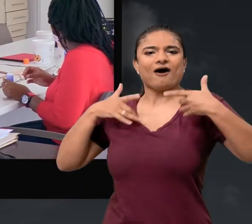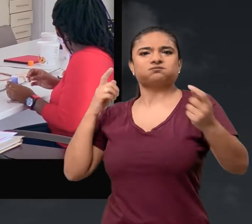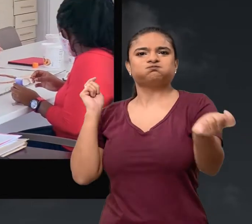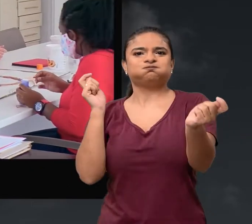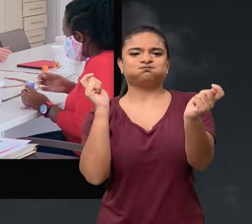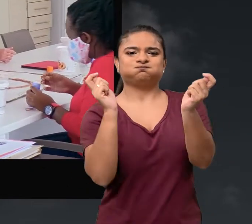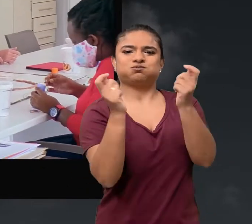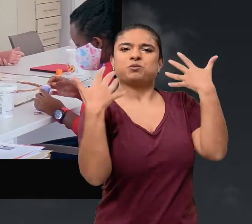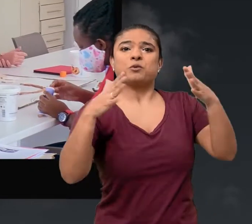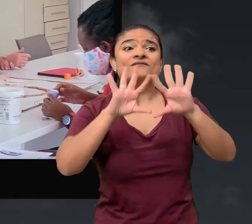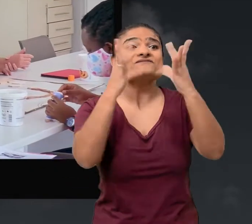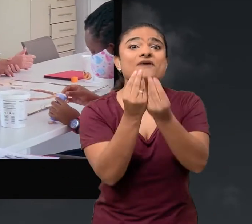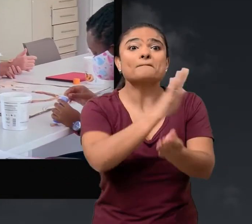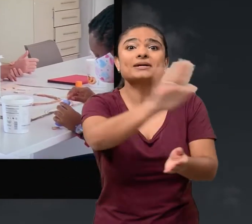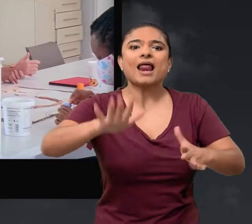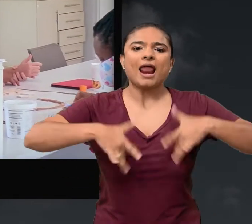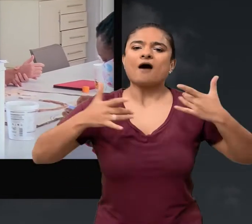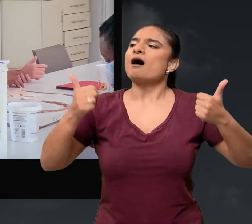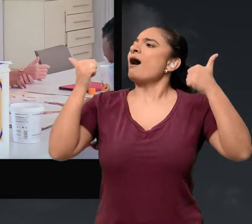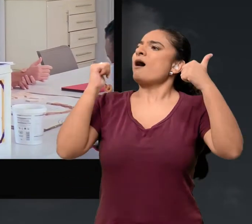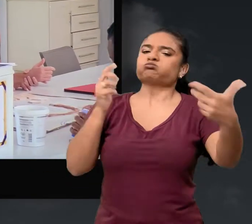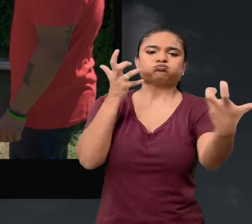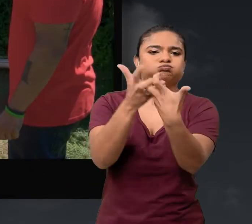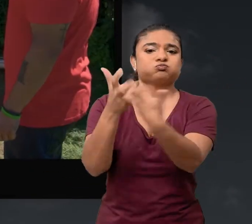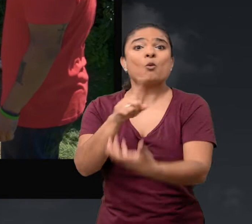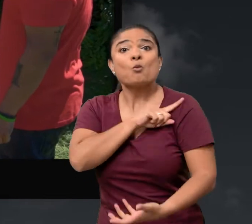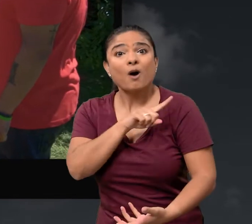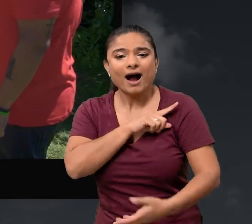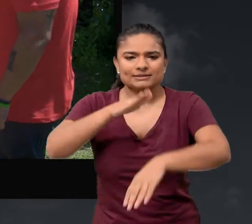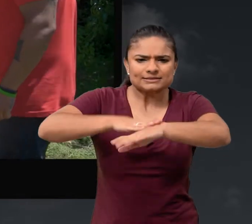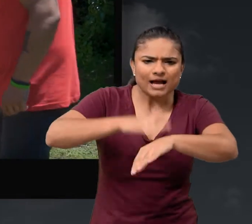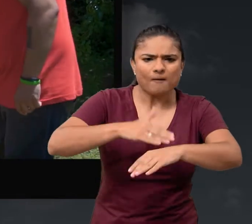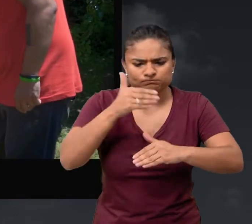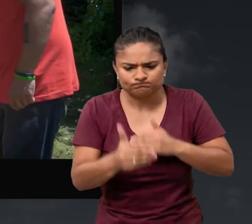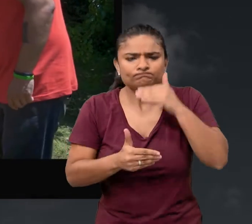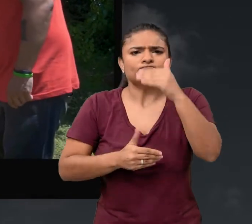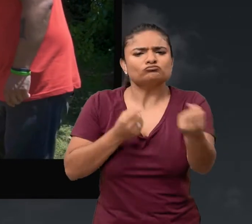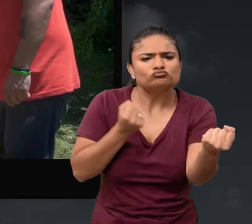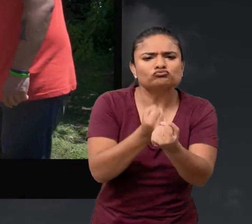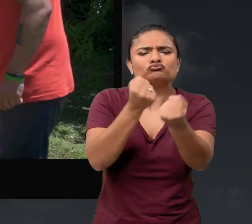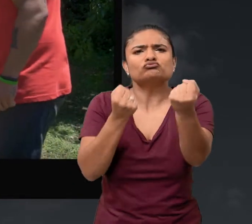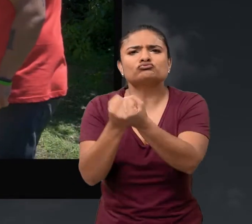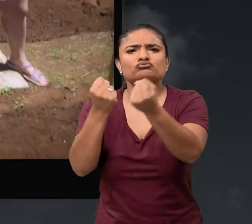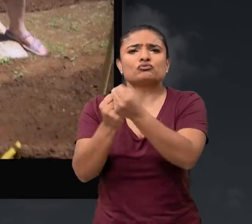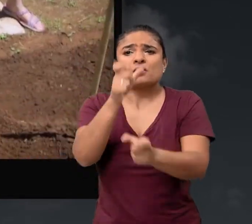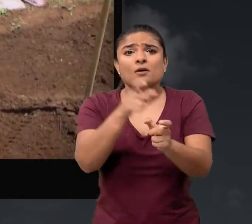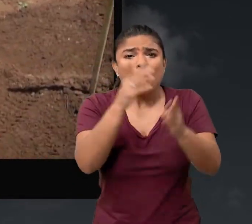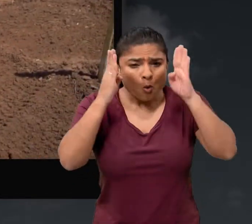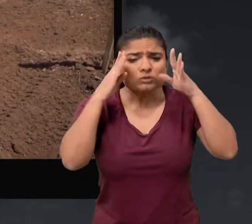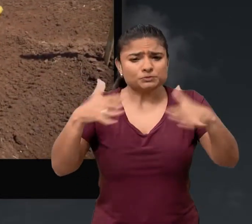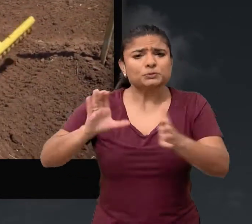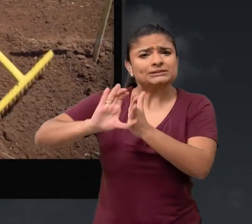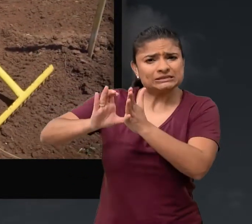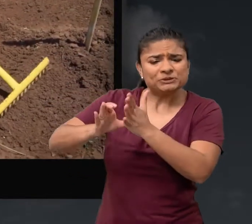lives are transformed, as well as their families' lives as well. Because a lot of the time your life is swept away by supporting your person